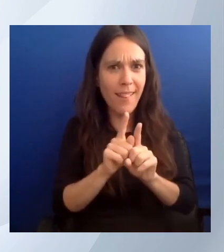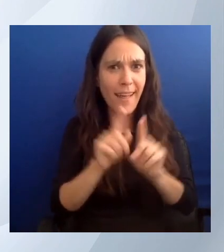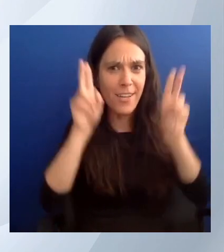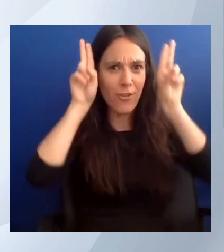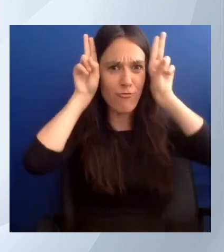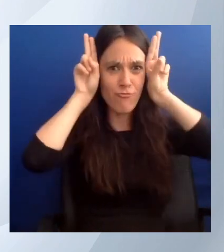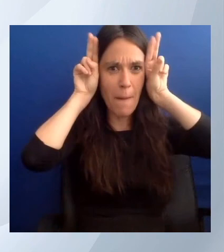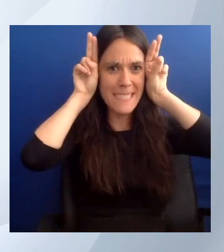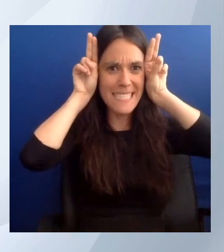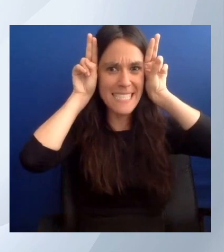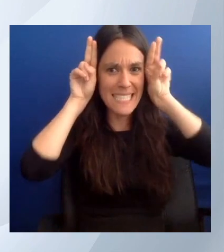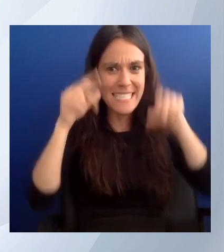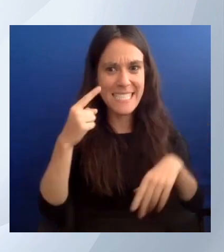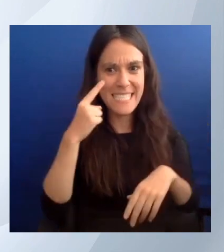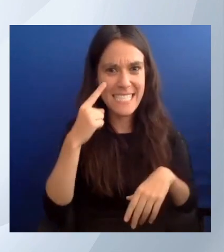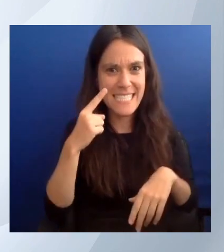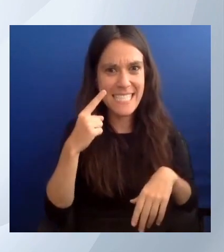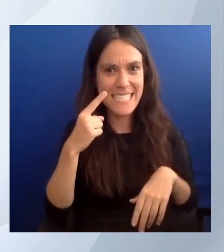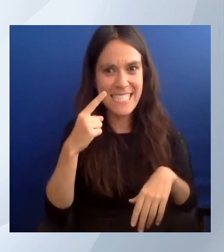duck,